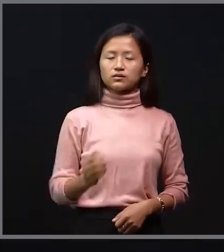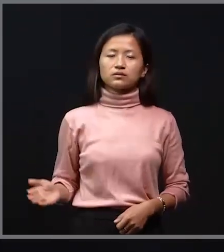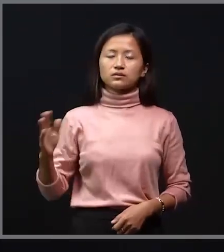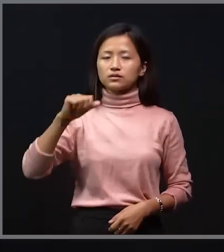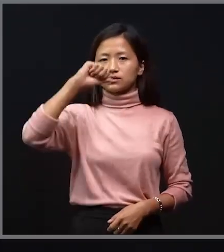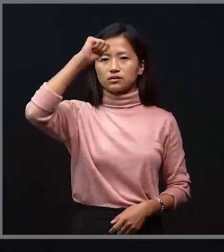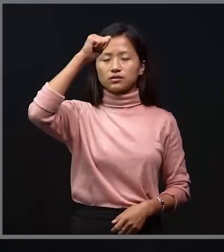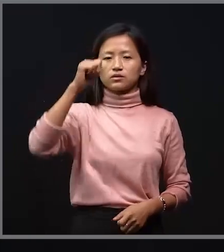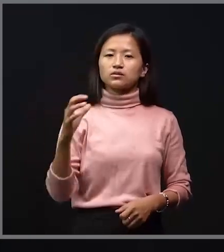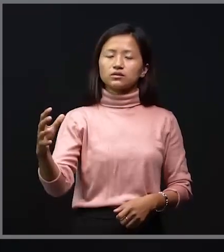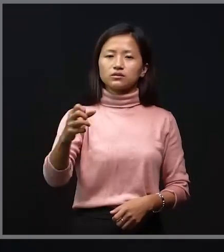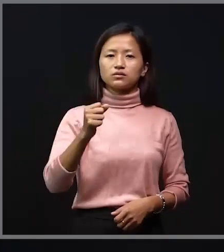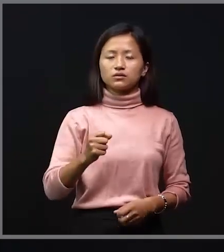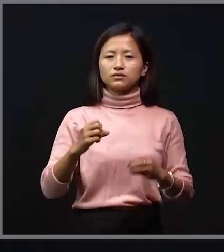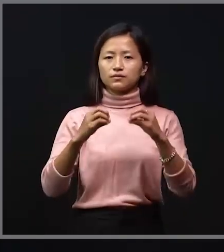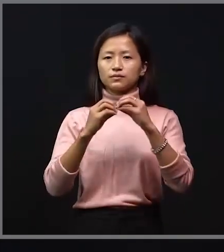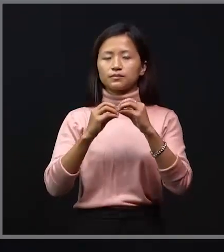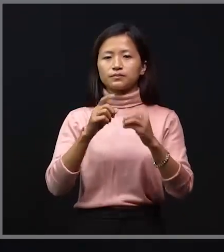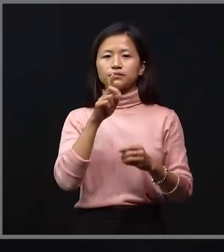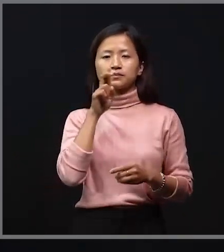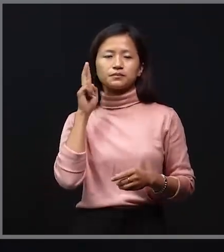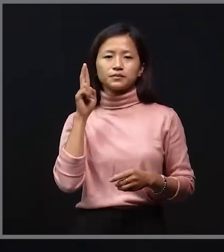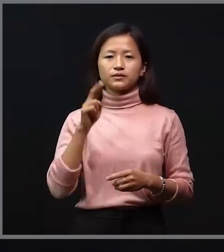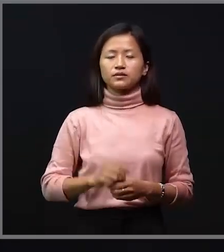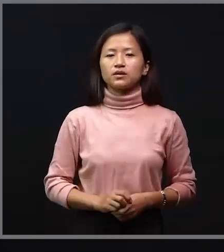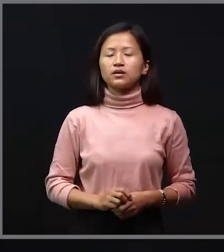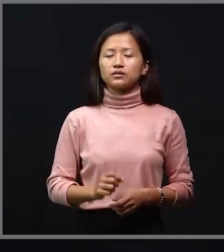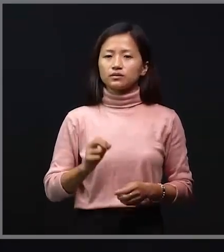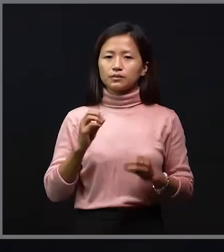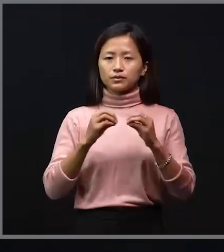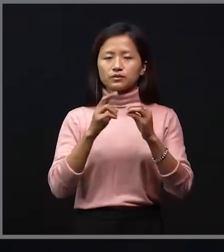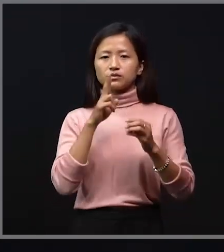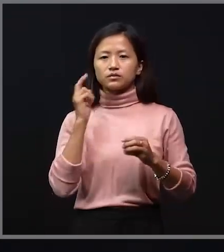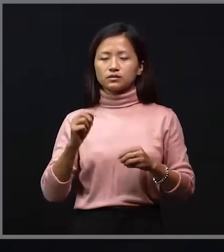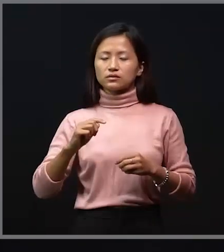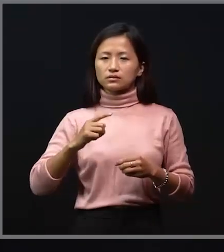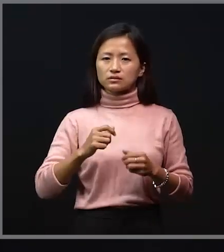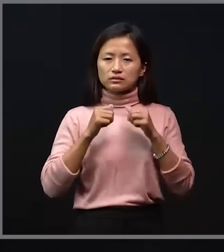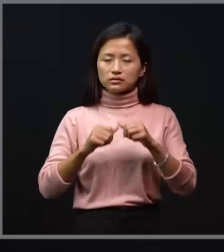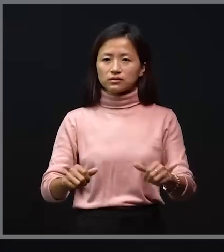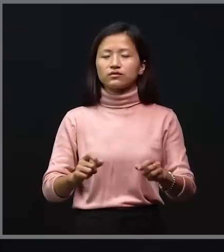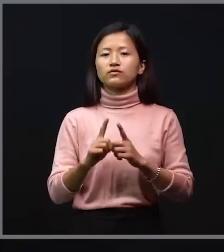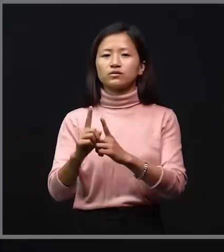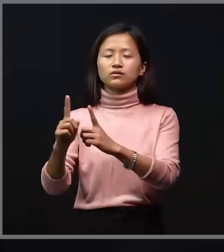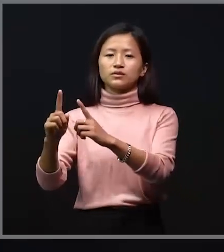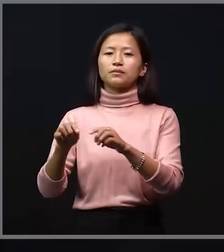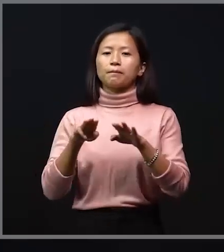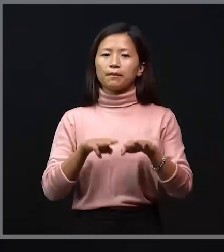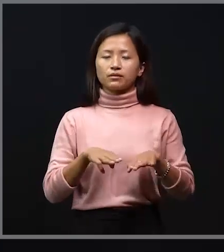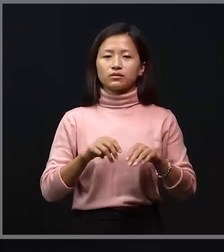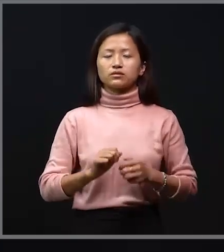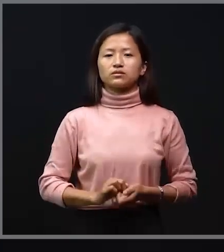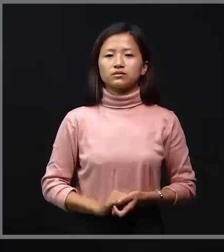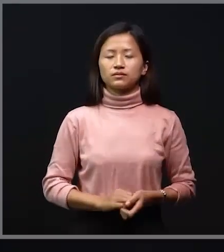of the British, the Britishers, they followed with the repressive methods and they were able to stop the movement.